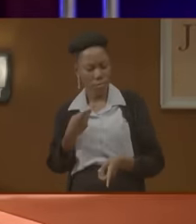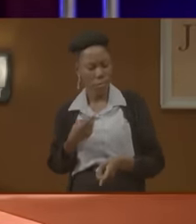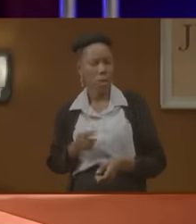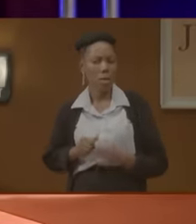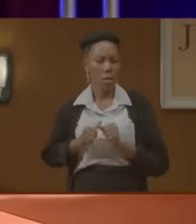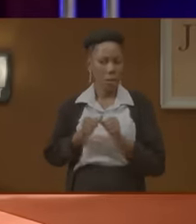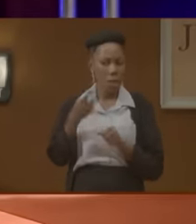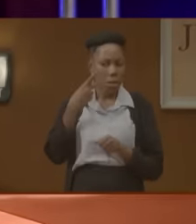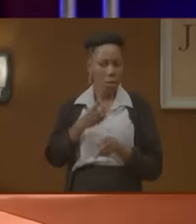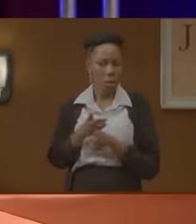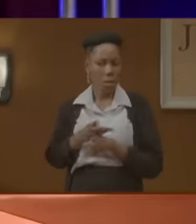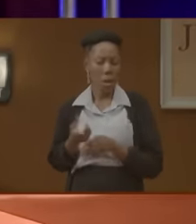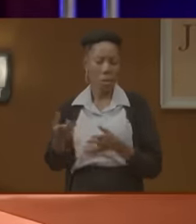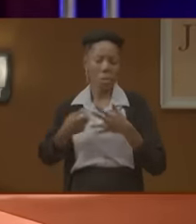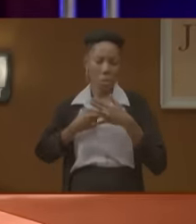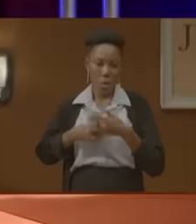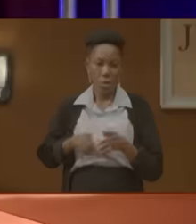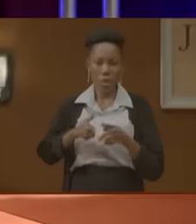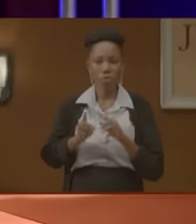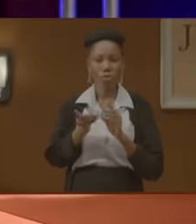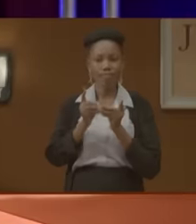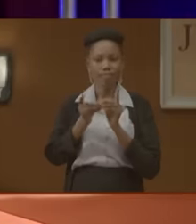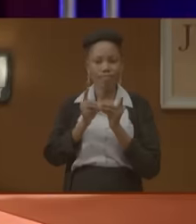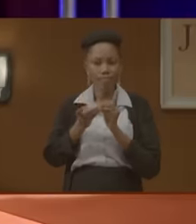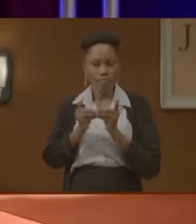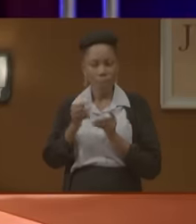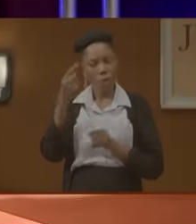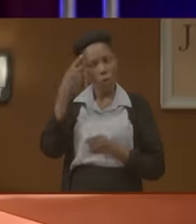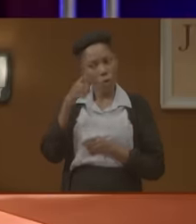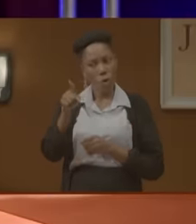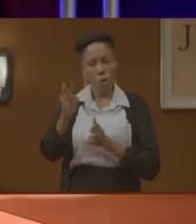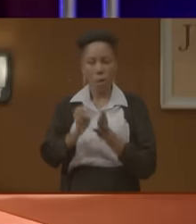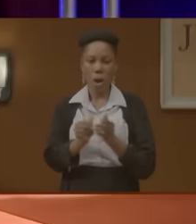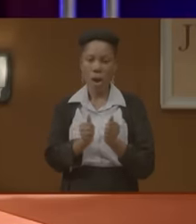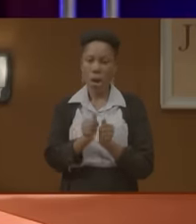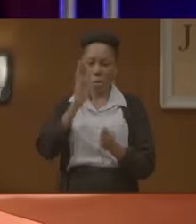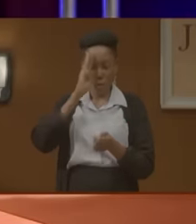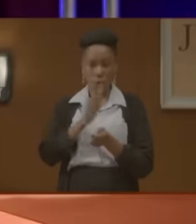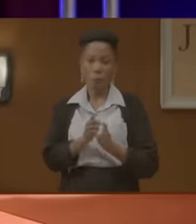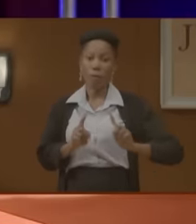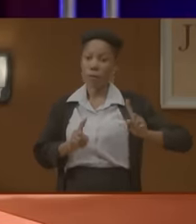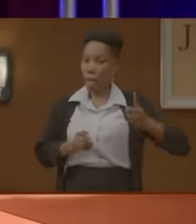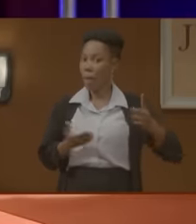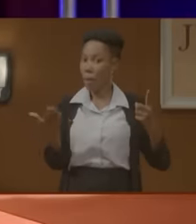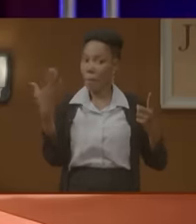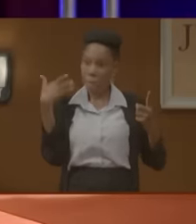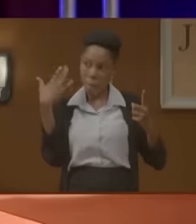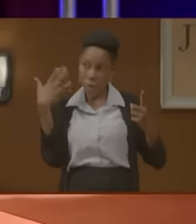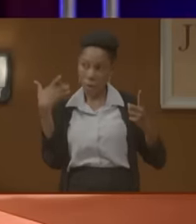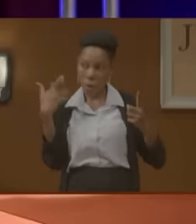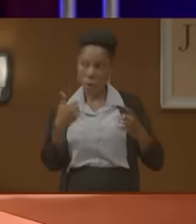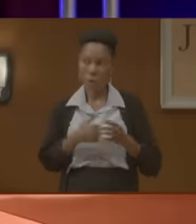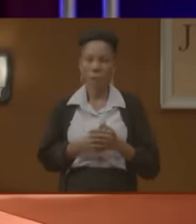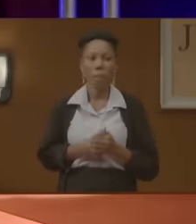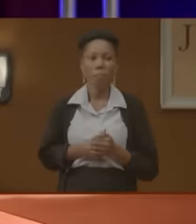somehow that was how our relationship started. So I started catering for the boy and had him in school until he was in 100 level.